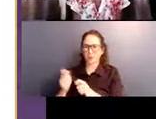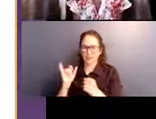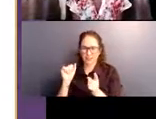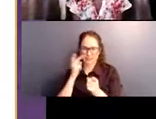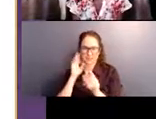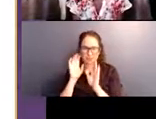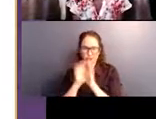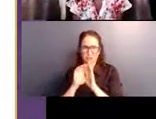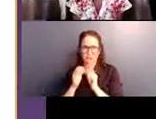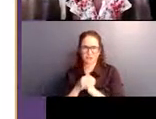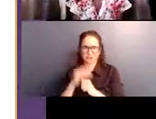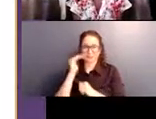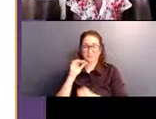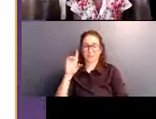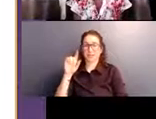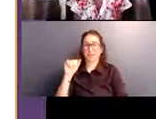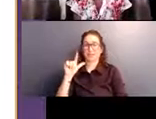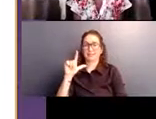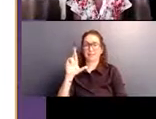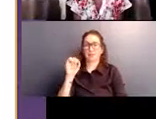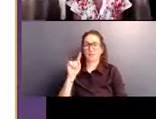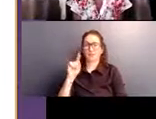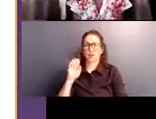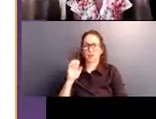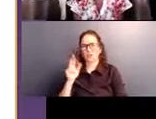picture. Dalcross or Eurythmics